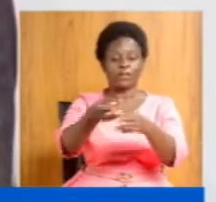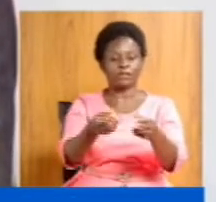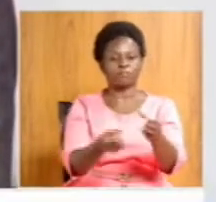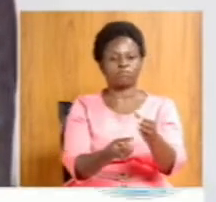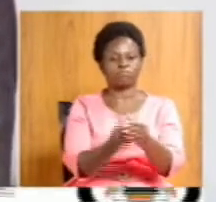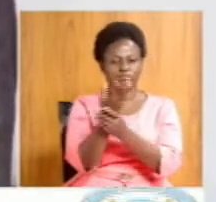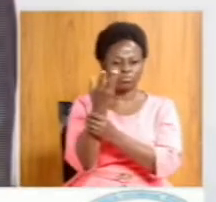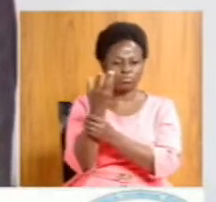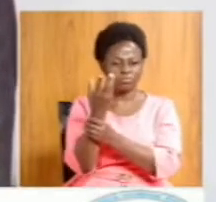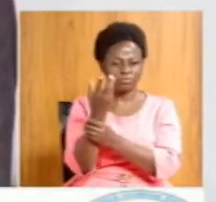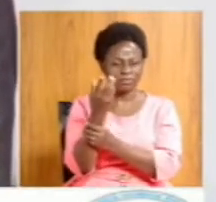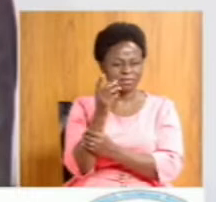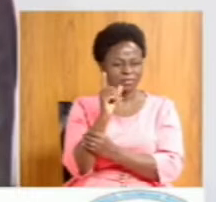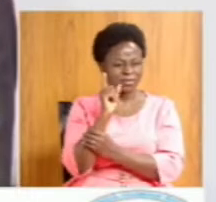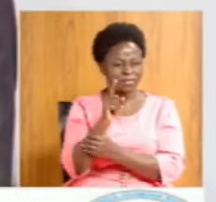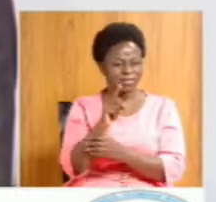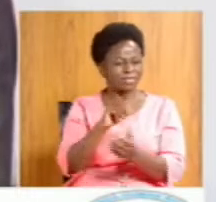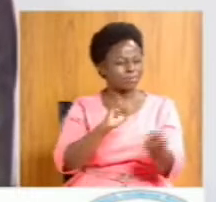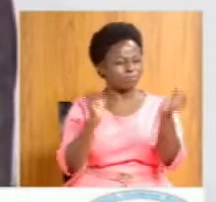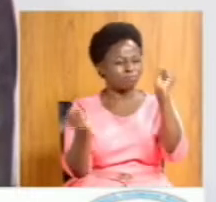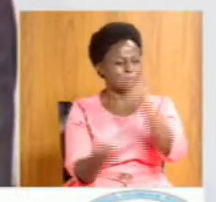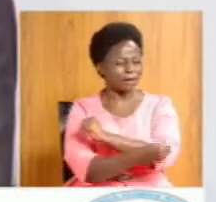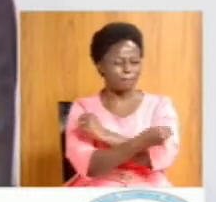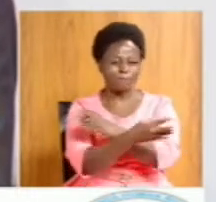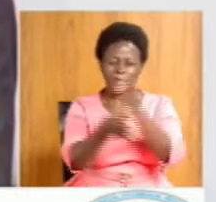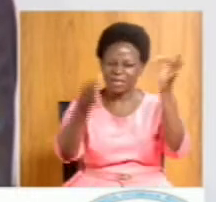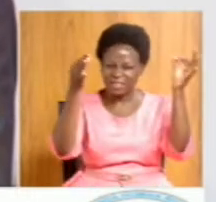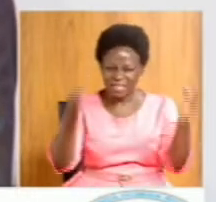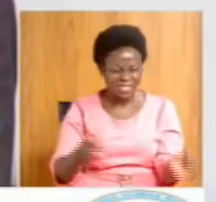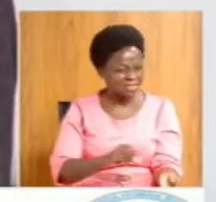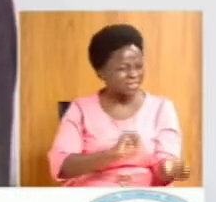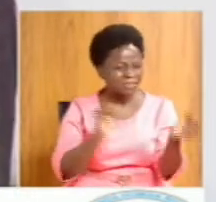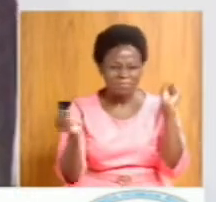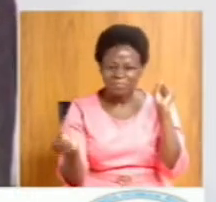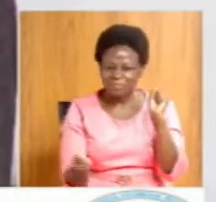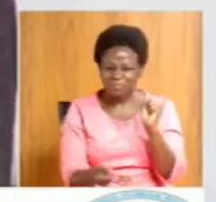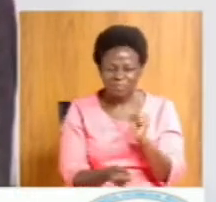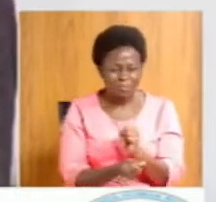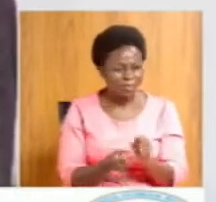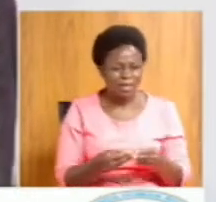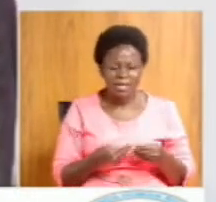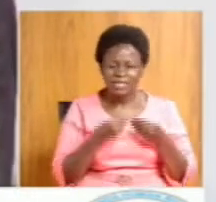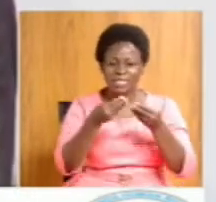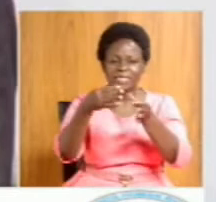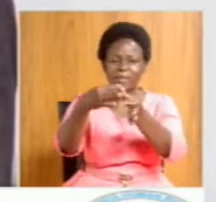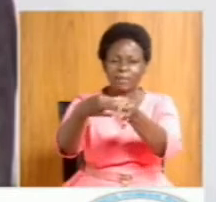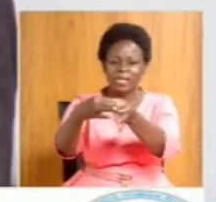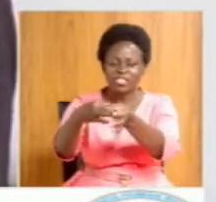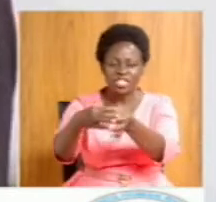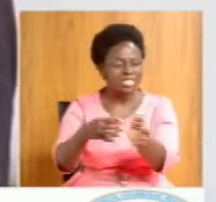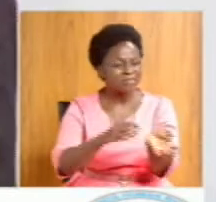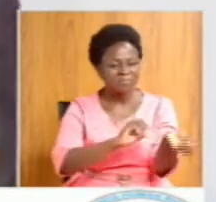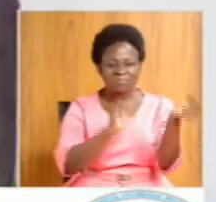and this disrupted a lot of things it disrupted supply chains it disrupted